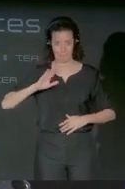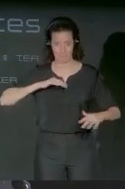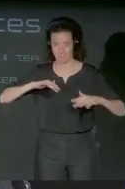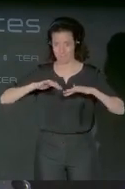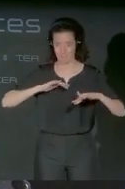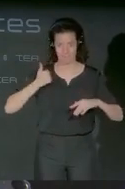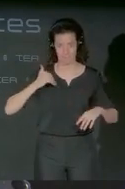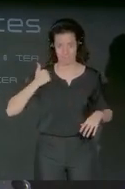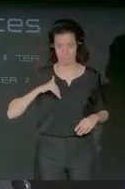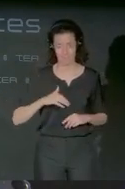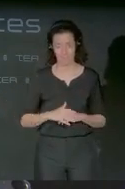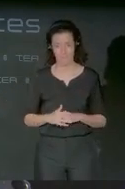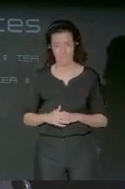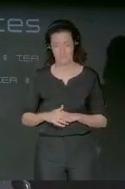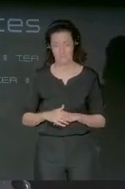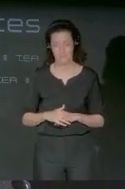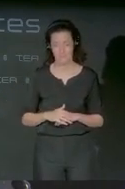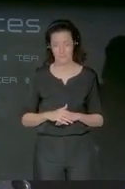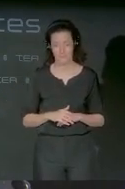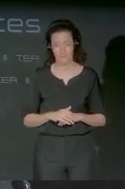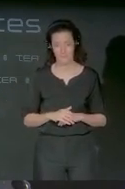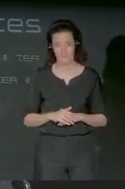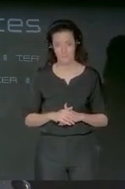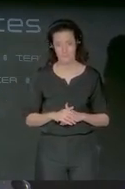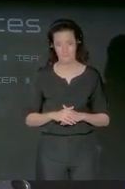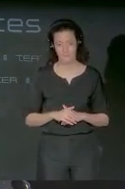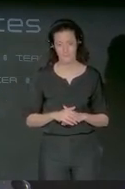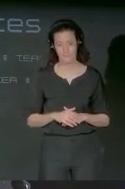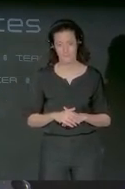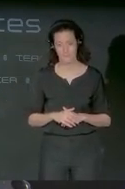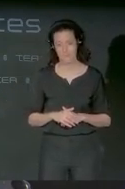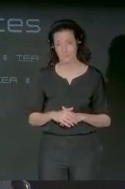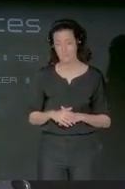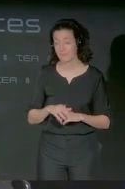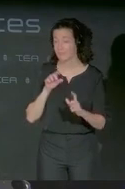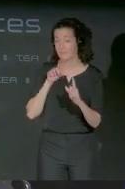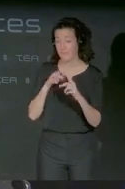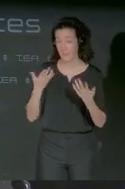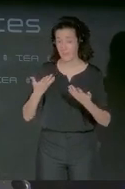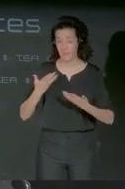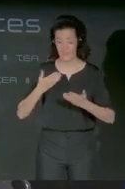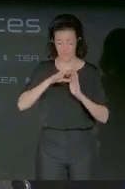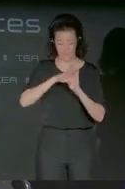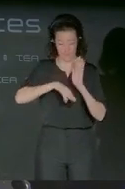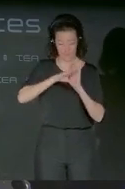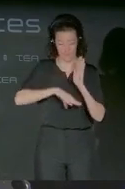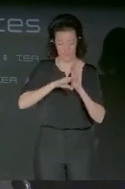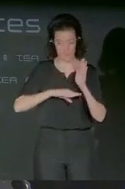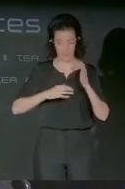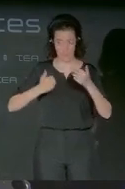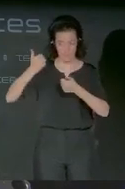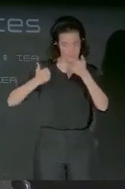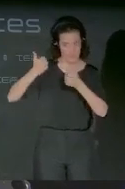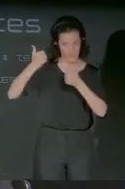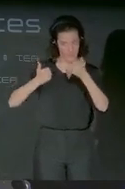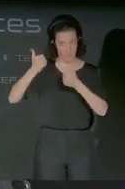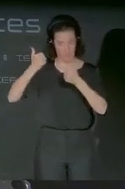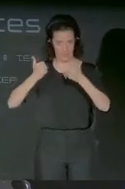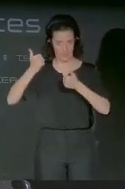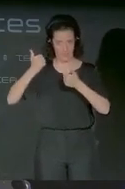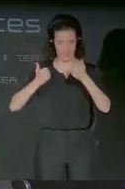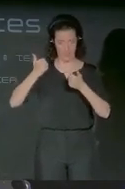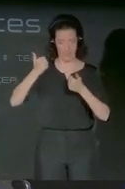pushed to open the general block exemption regulation for the review during the next commission term and to include video games as its own